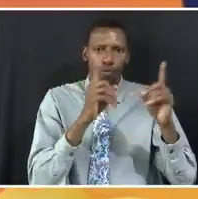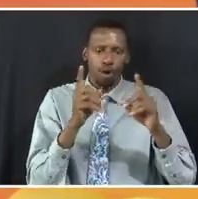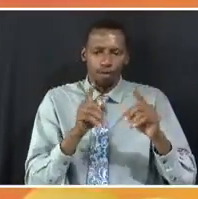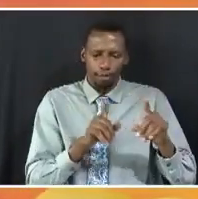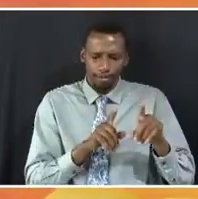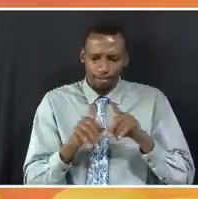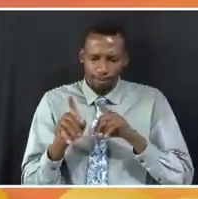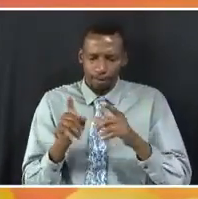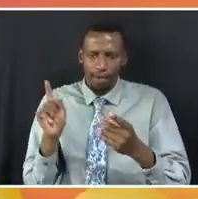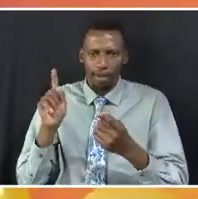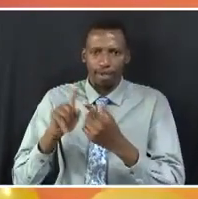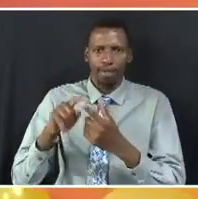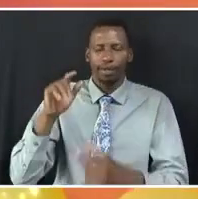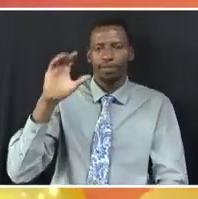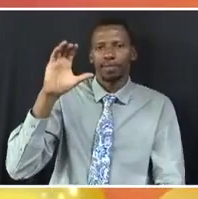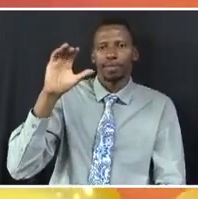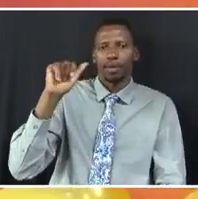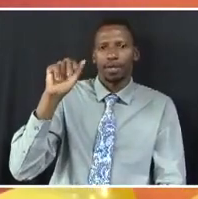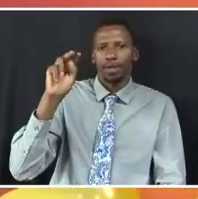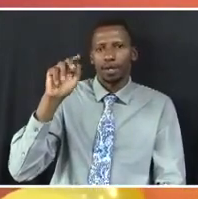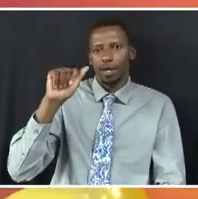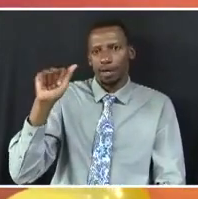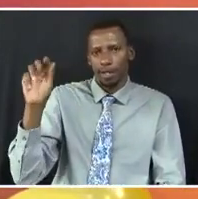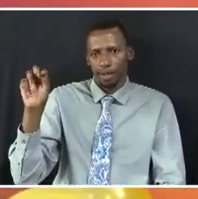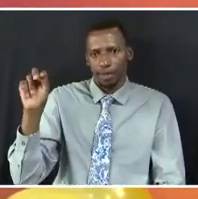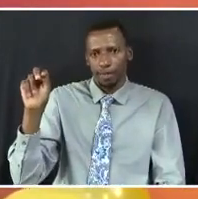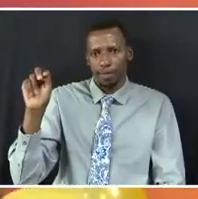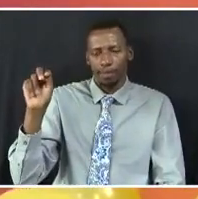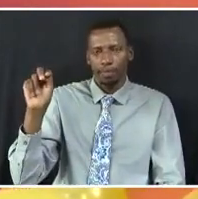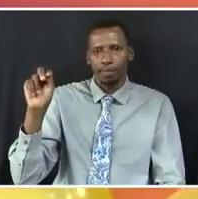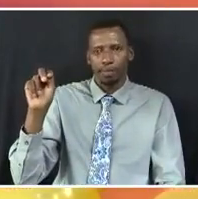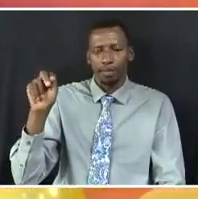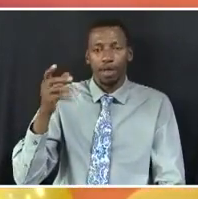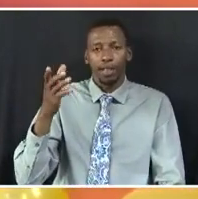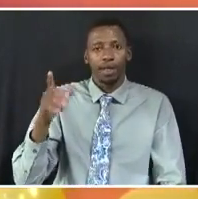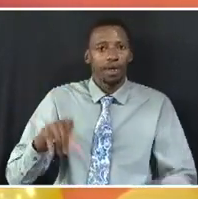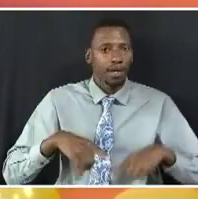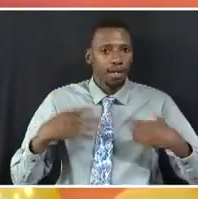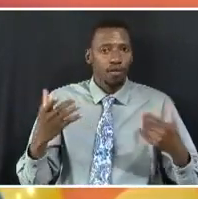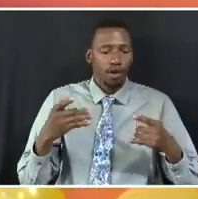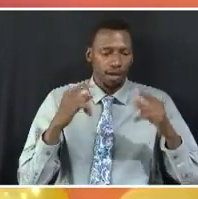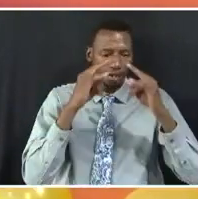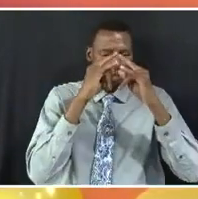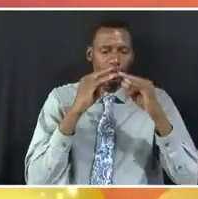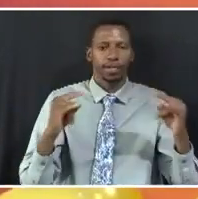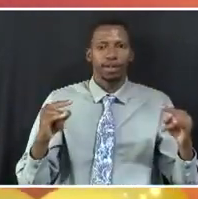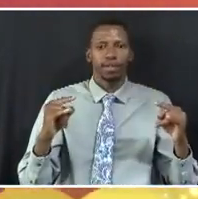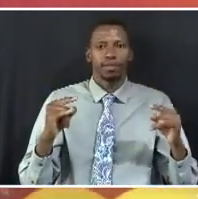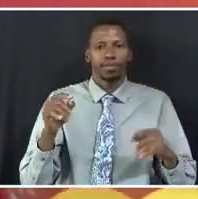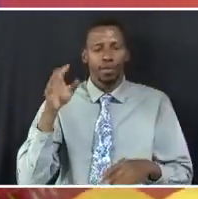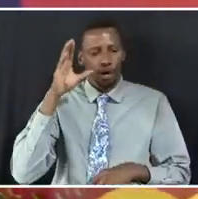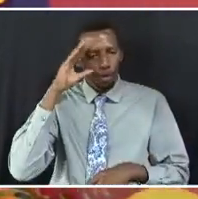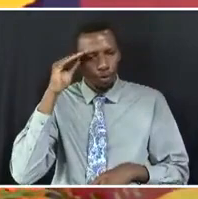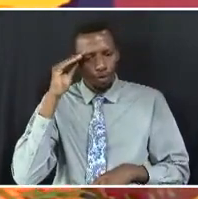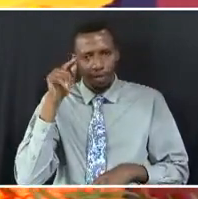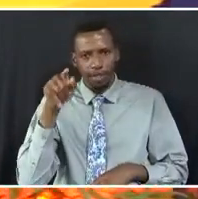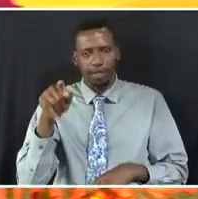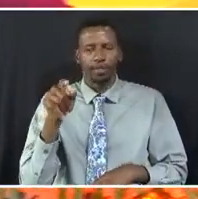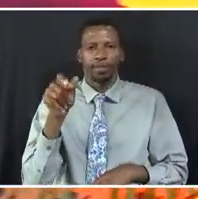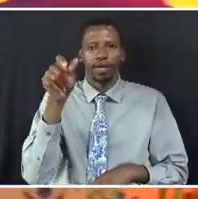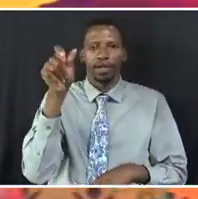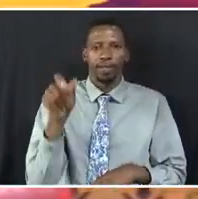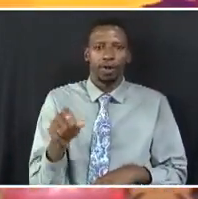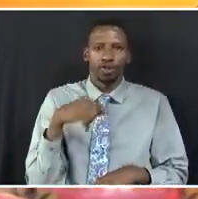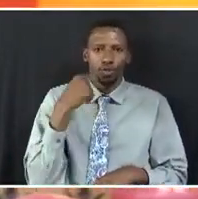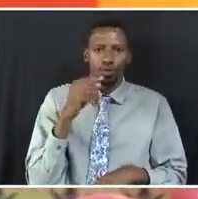Canaan. And where were they staying? Were they staying in their houses? They were in tents. And Moses is the one who was